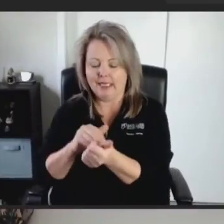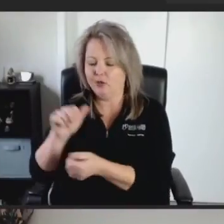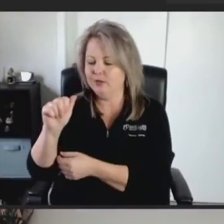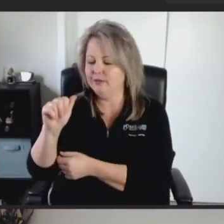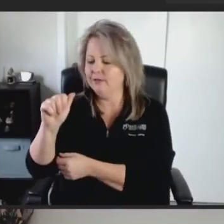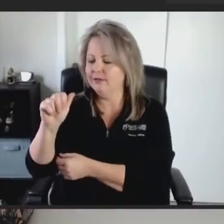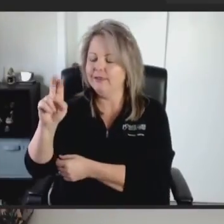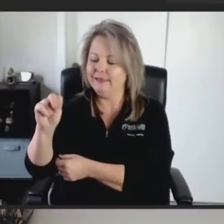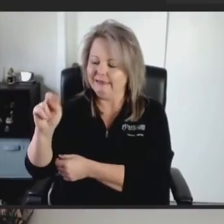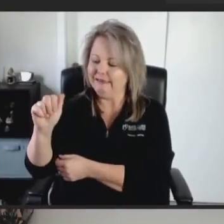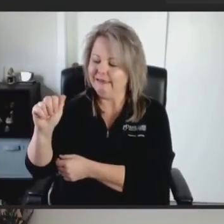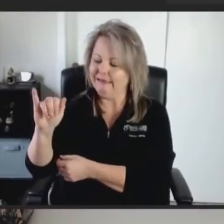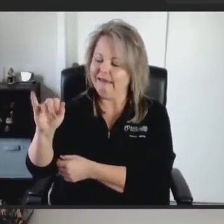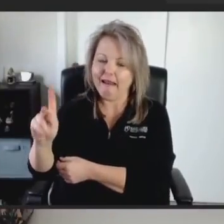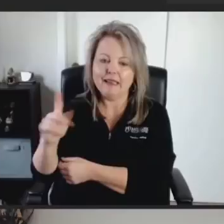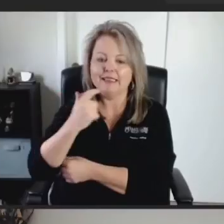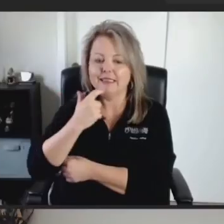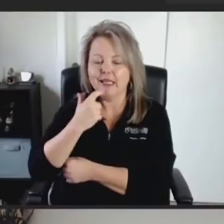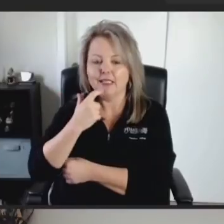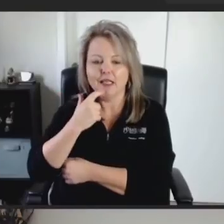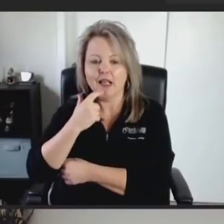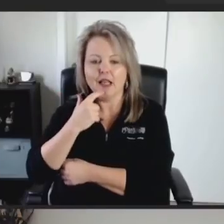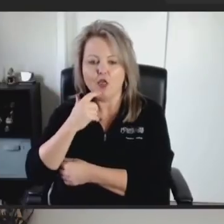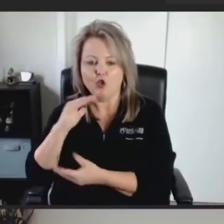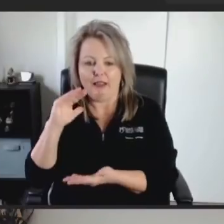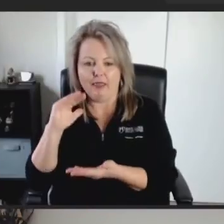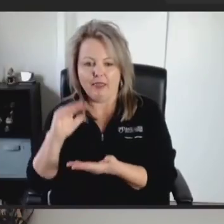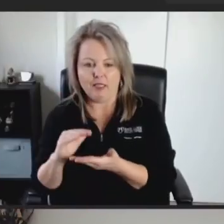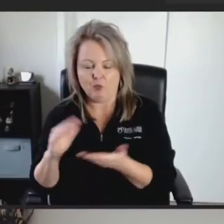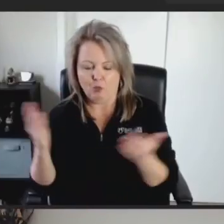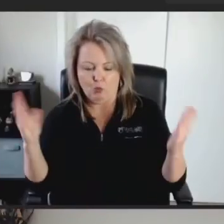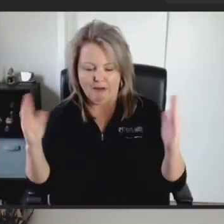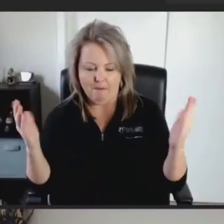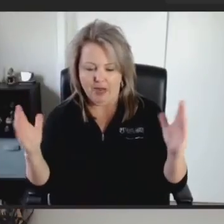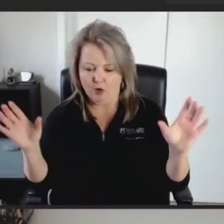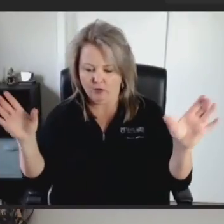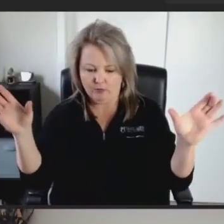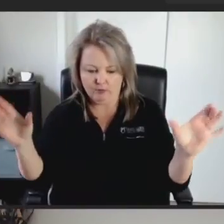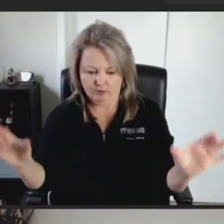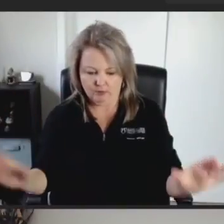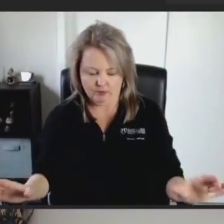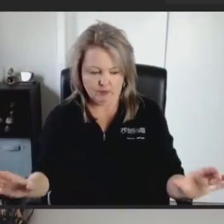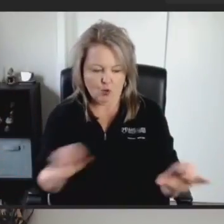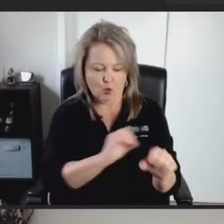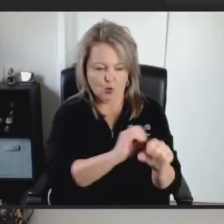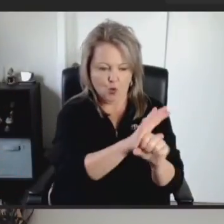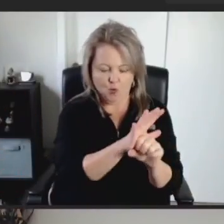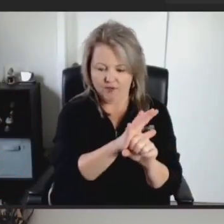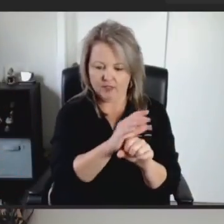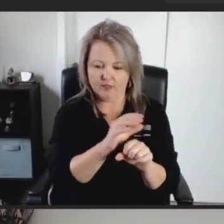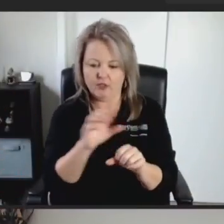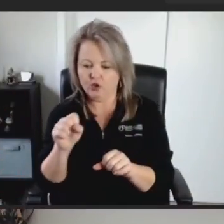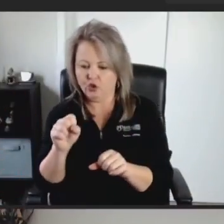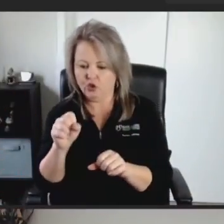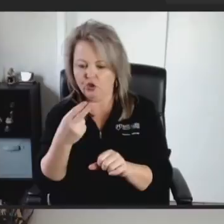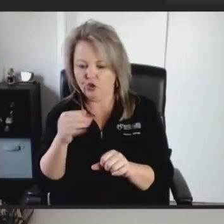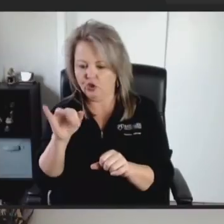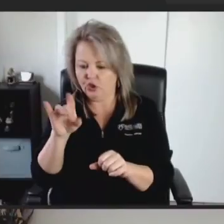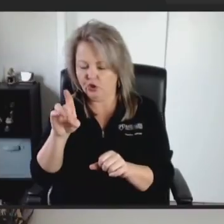previously, that it's actually less side effects when you compare them side to side, which I've done than the Shingrix vaccine. And I'm